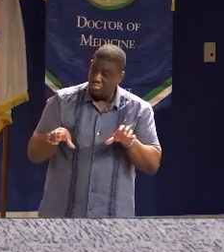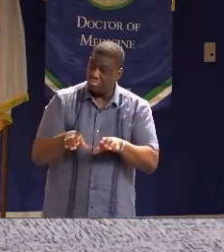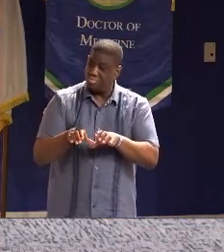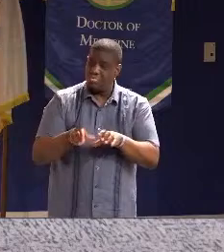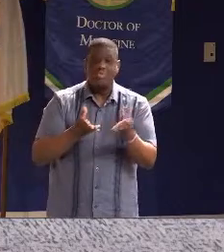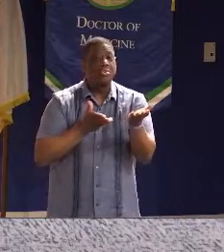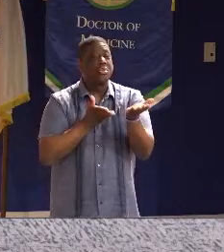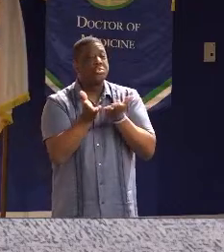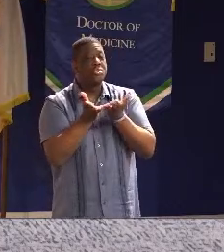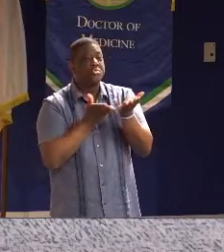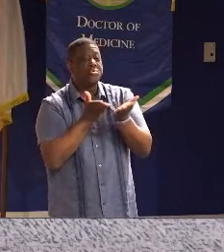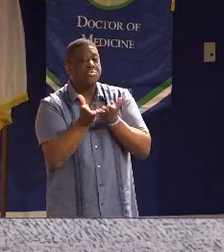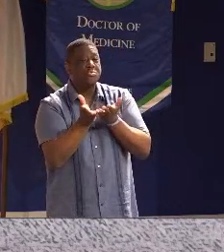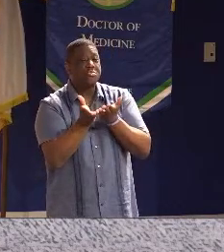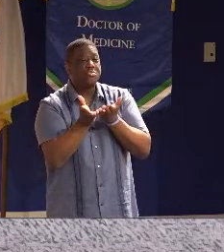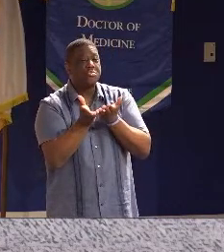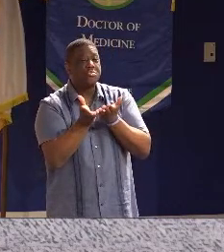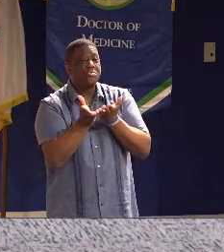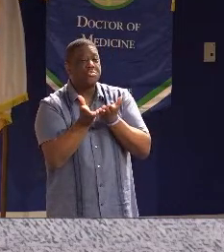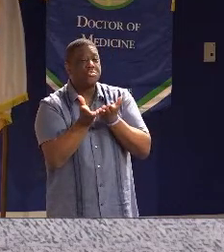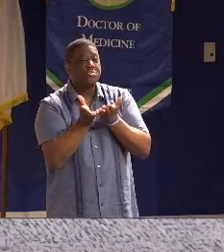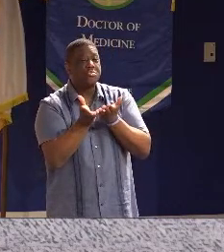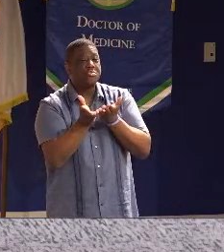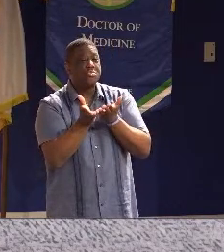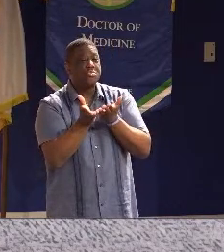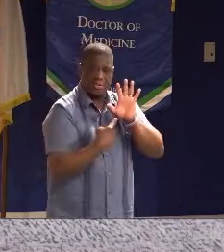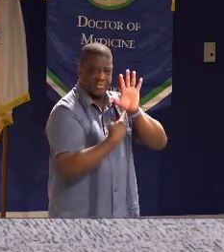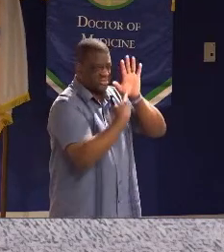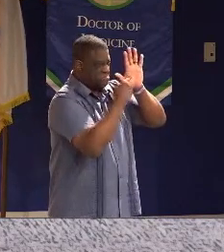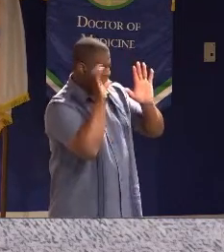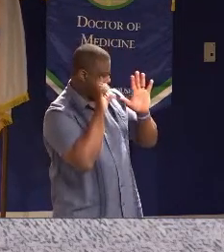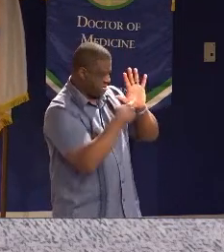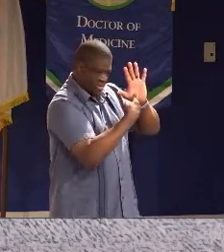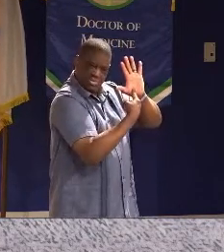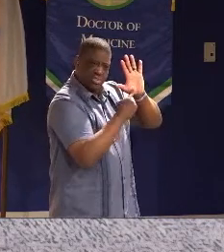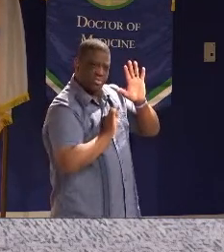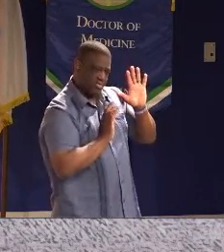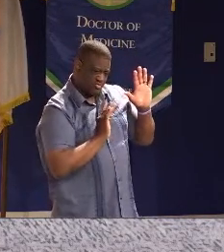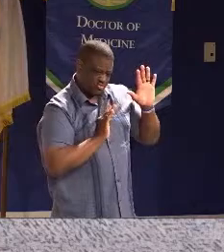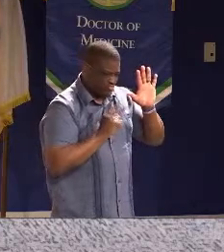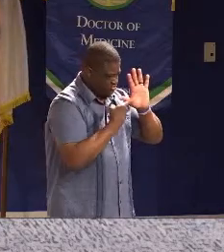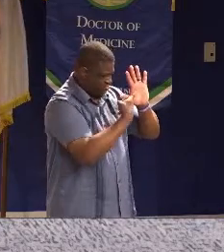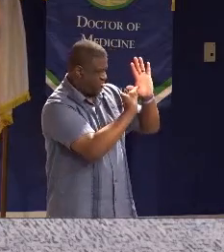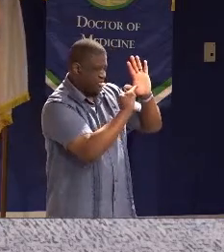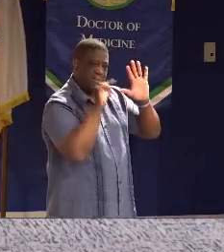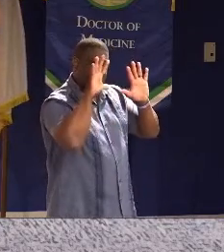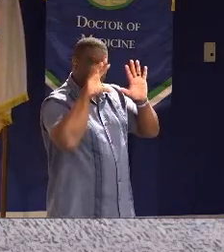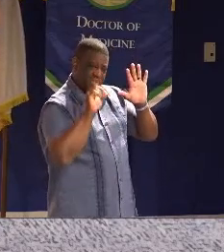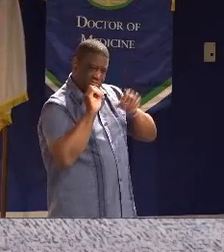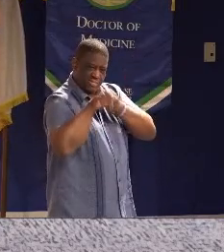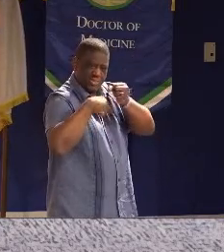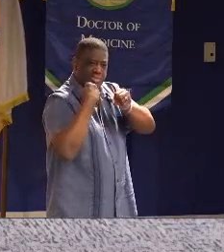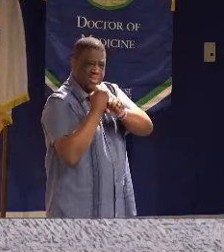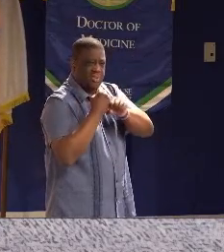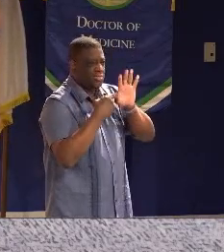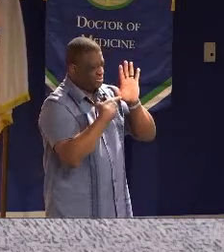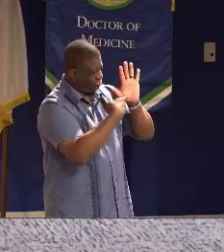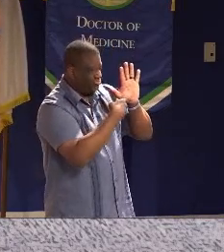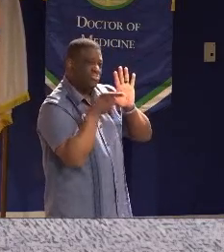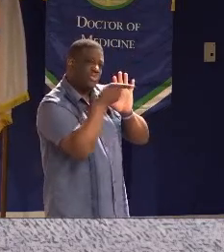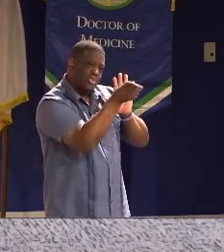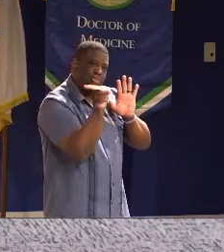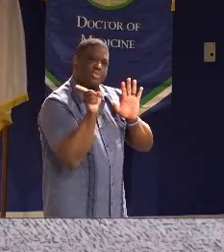as ambassadors for us at Morehouse School of Medicine for our next 50 years. You will